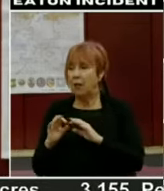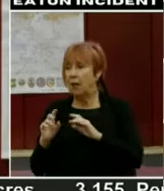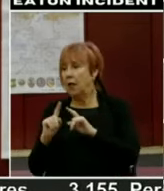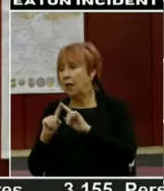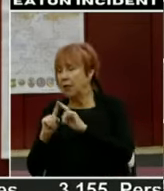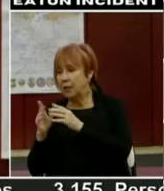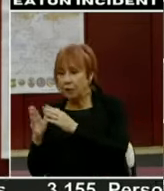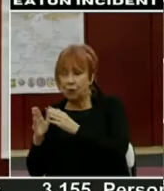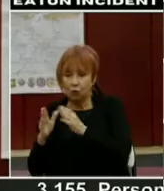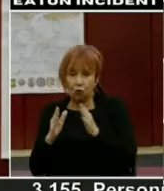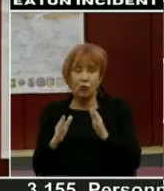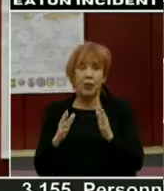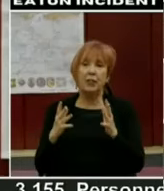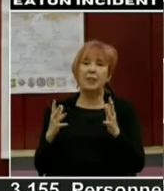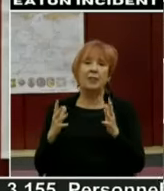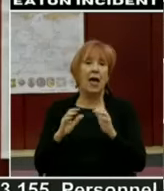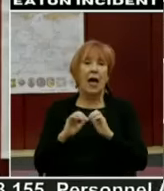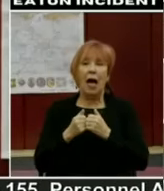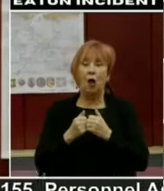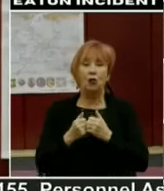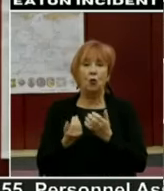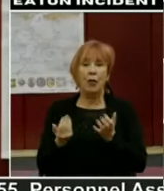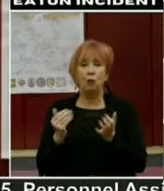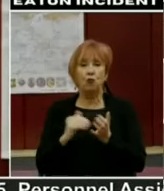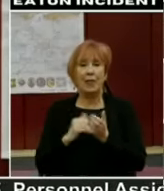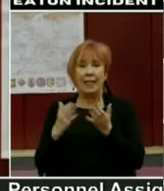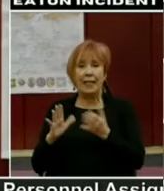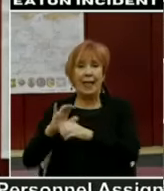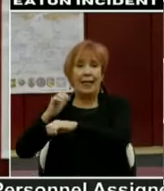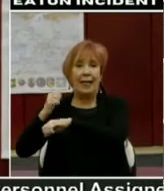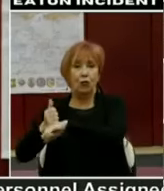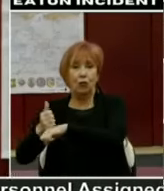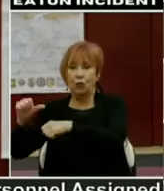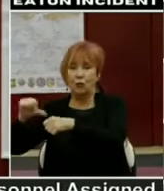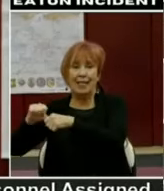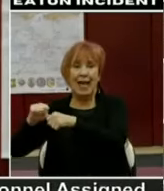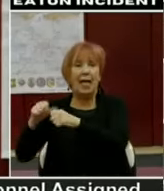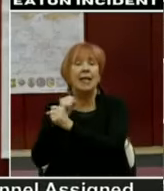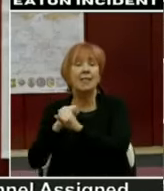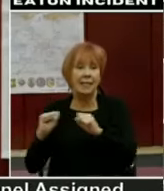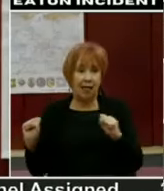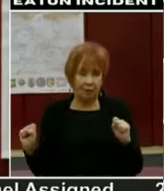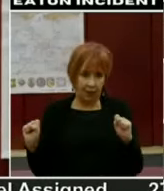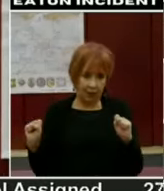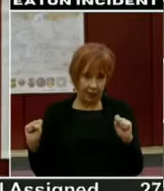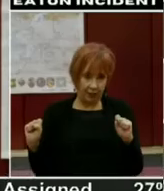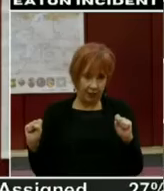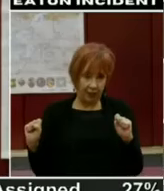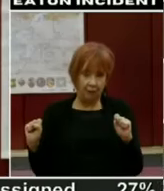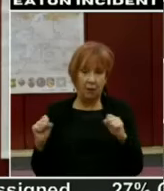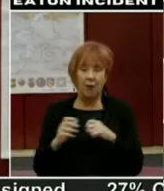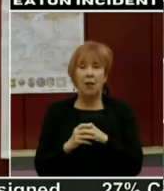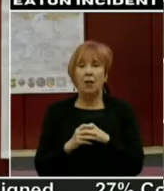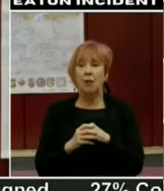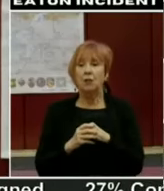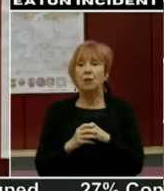that how do we reintroduce gas in a safe manner? So we'll be updating this as the gas is